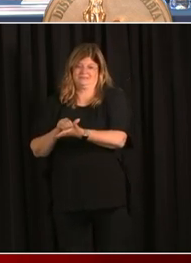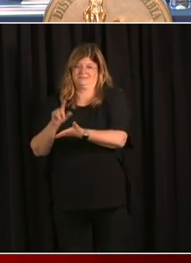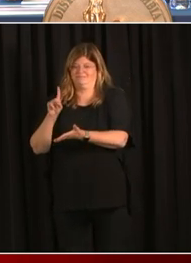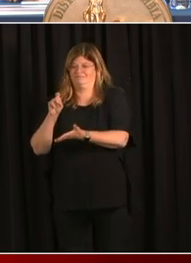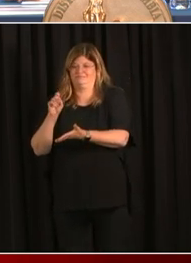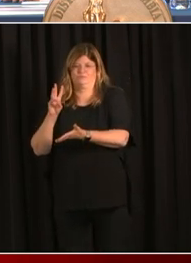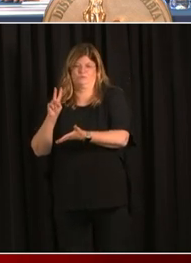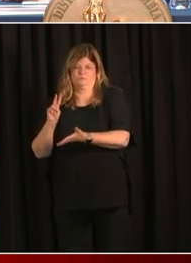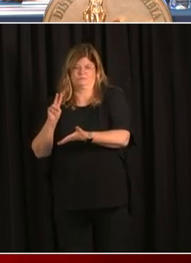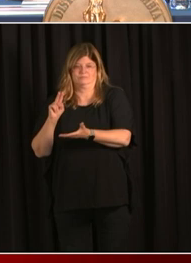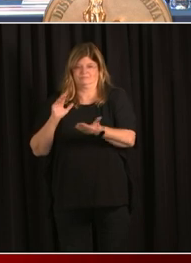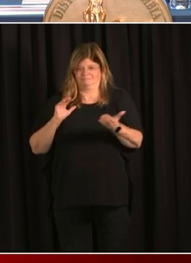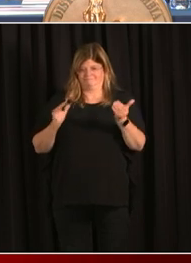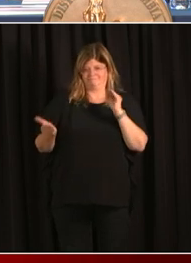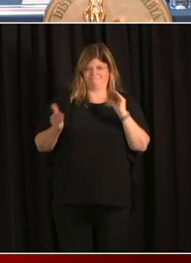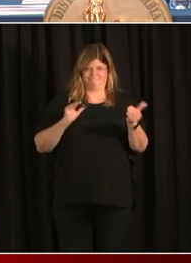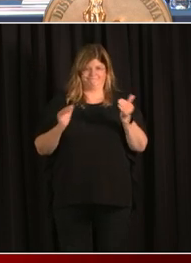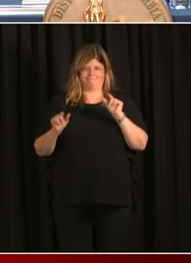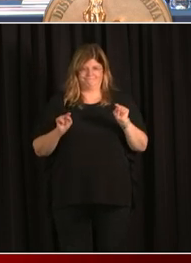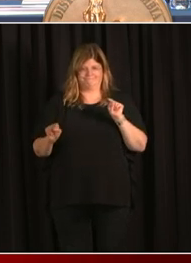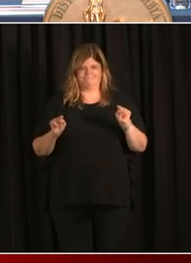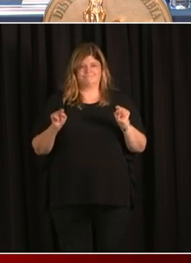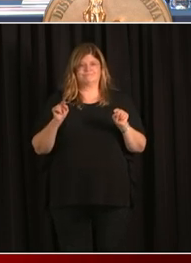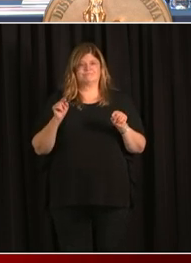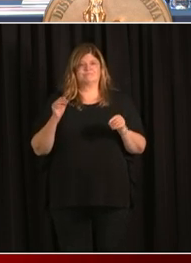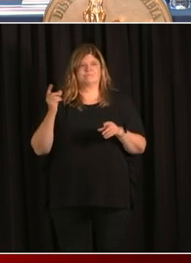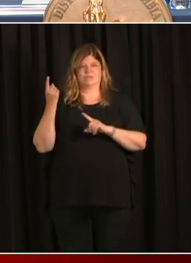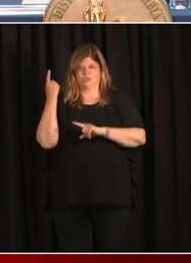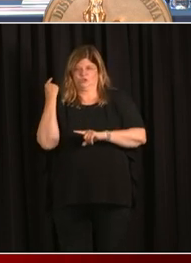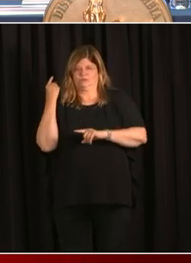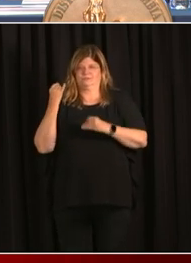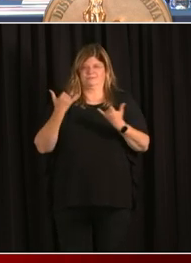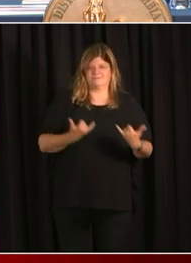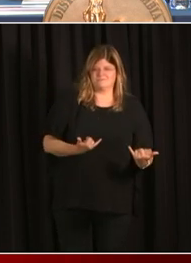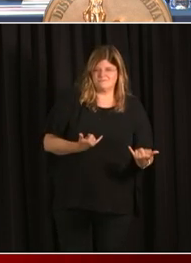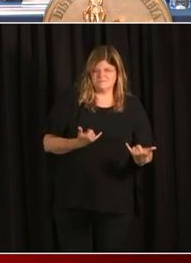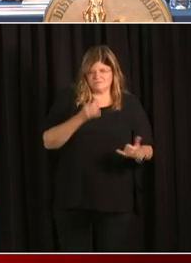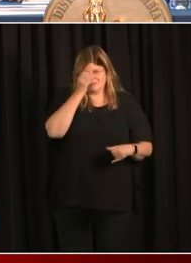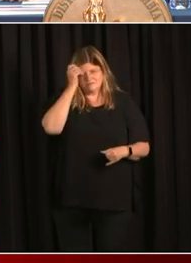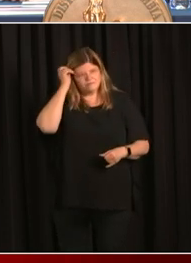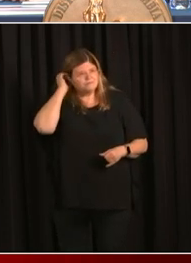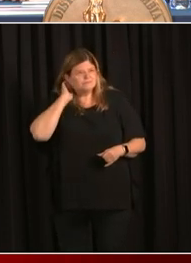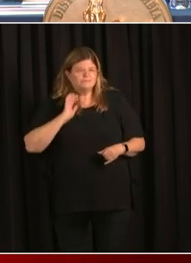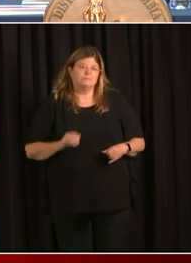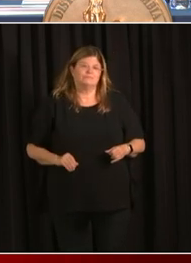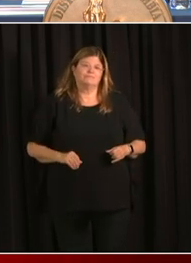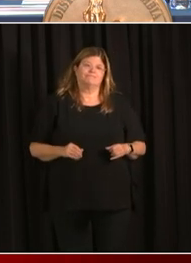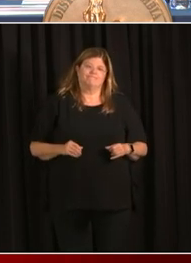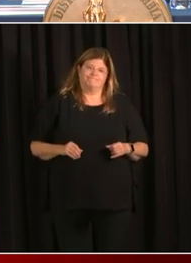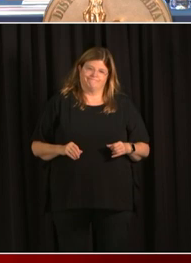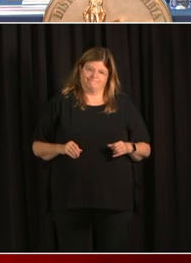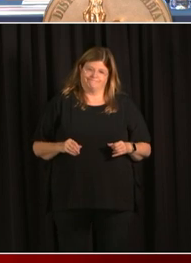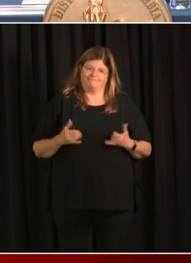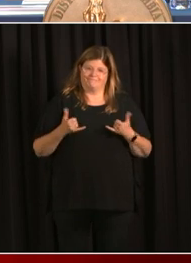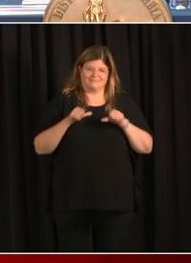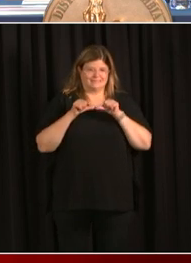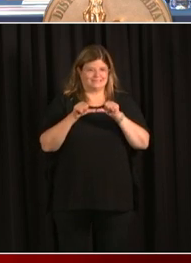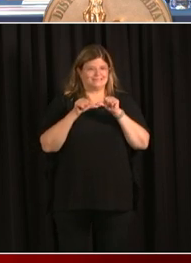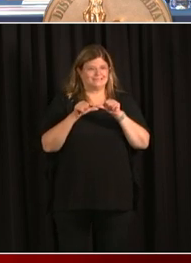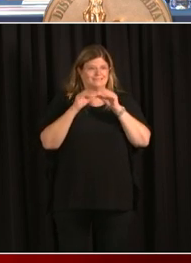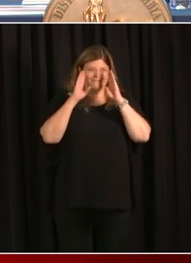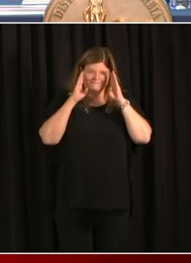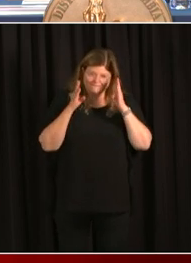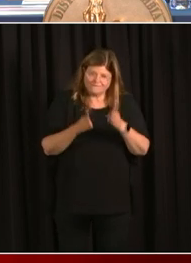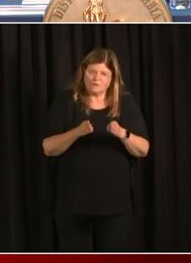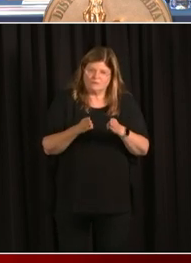92,162 students enrolled last year. So we continue to focus on